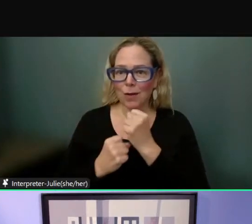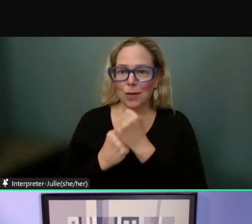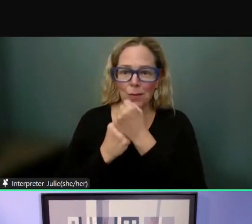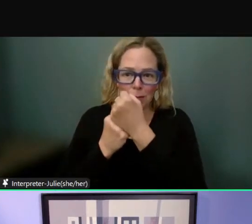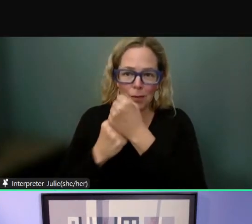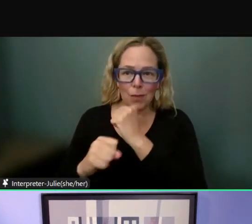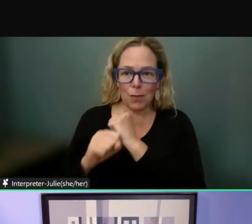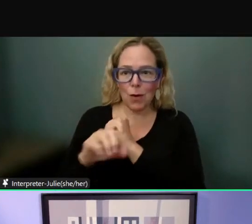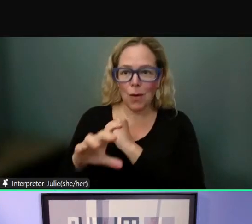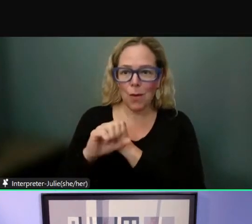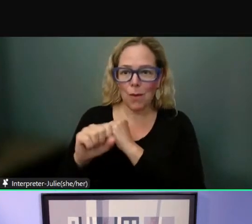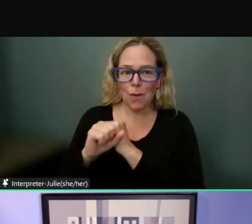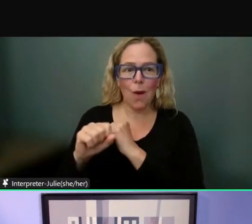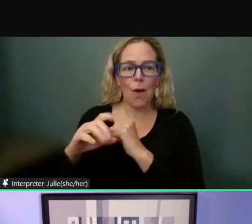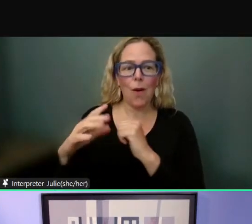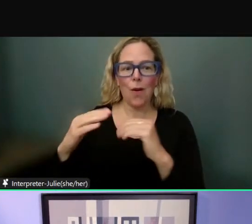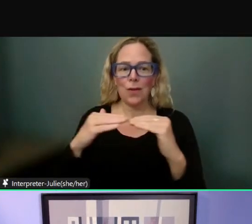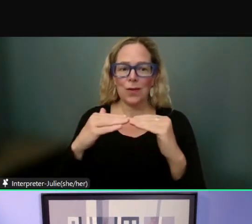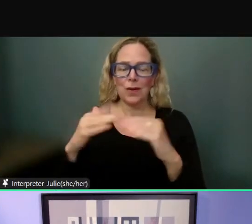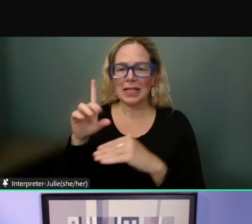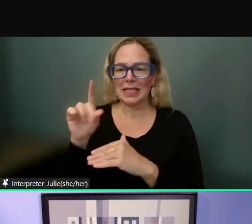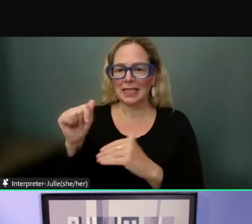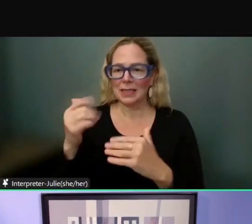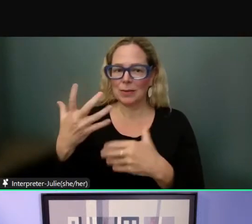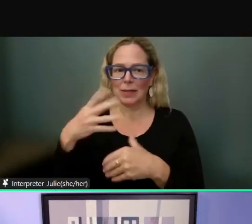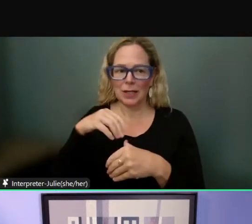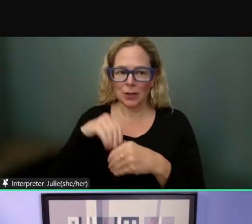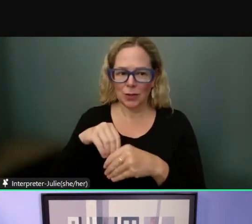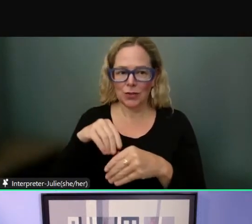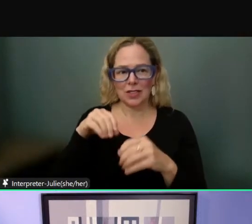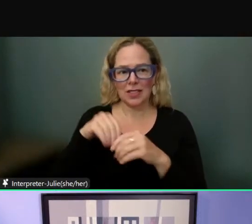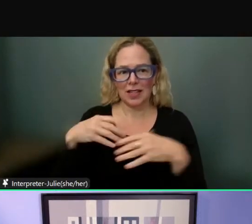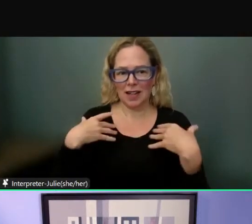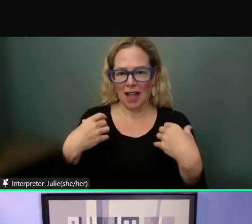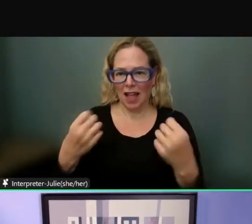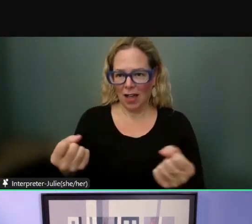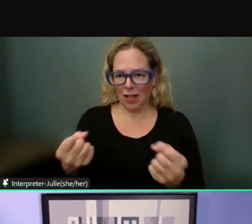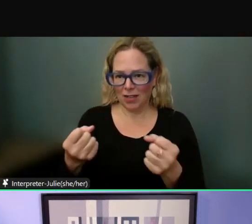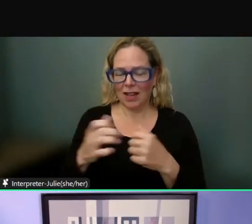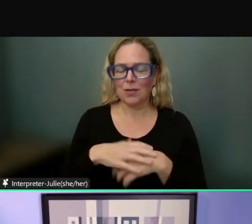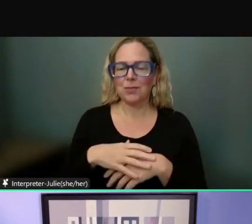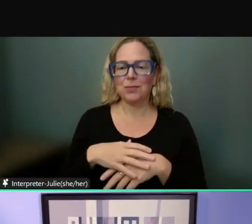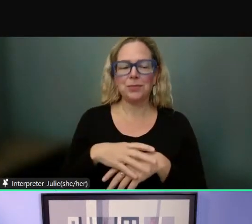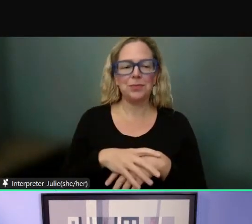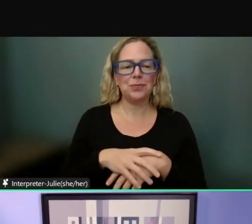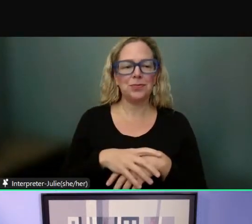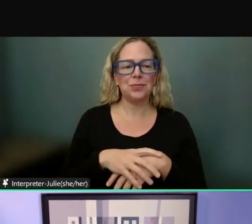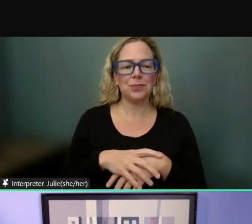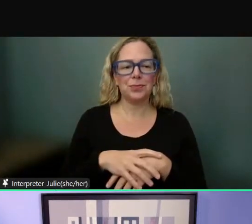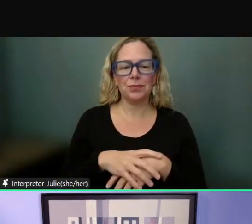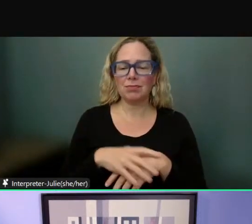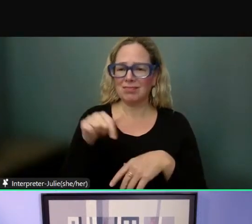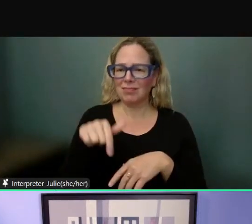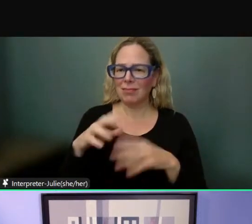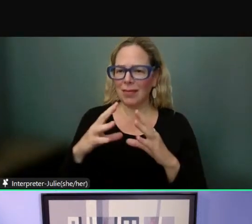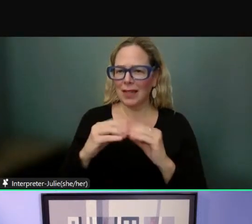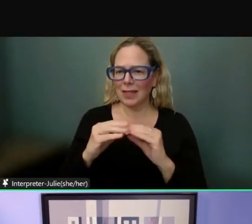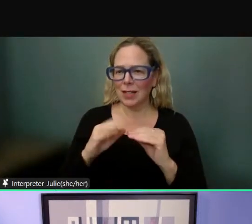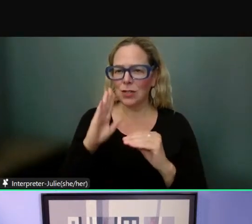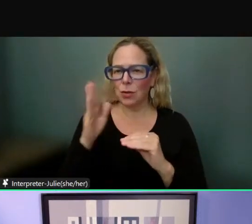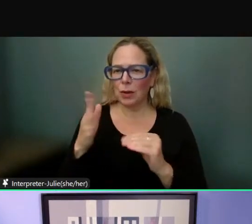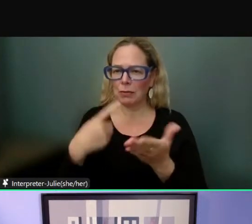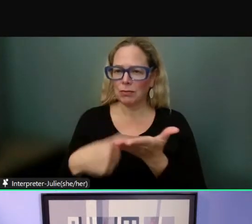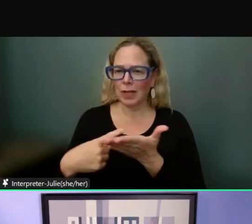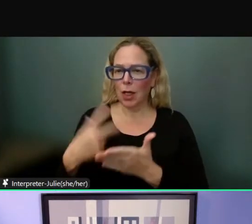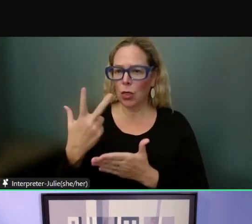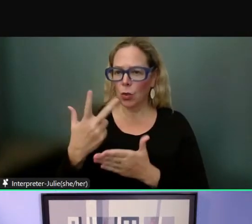Employment Disparities, Mentorship, and Allyship for Workers with Disabilities. In this session, you will hear about 3 separate studies